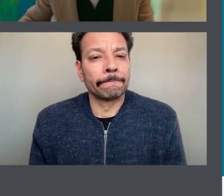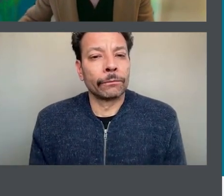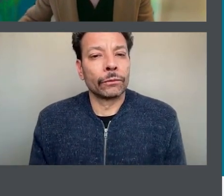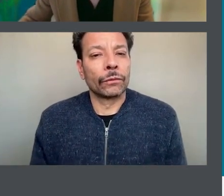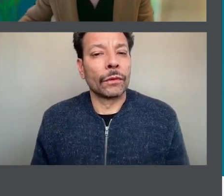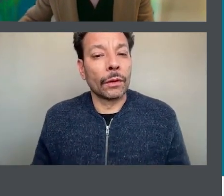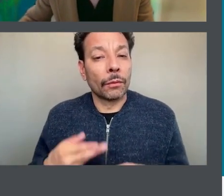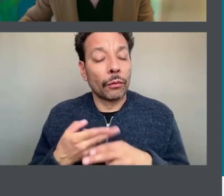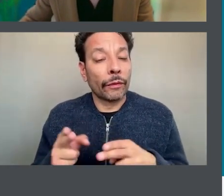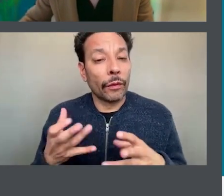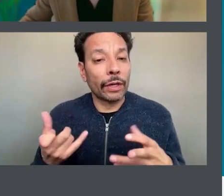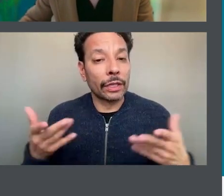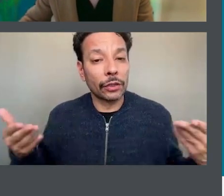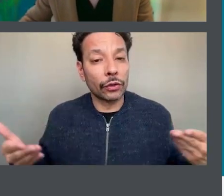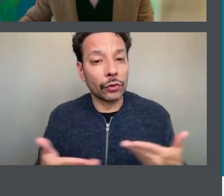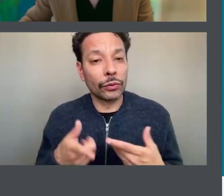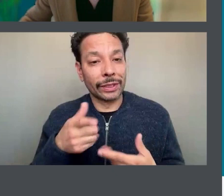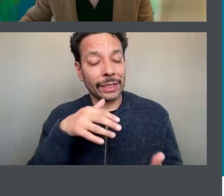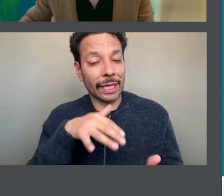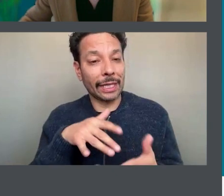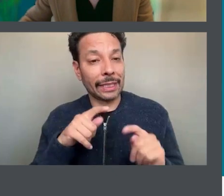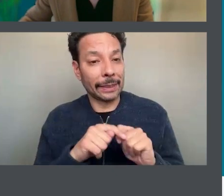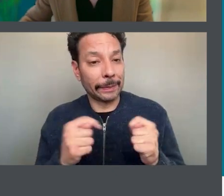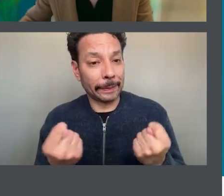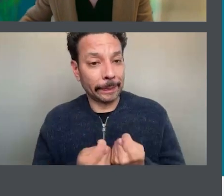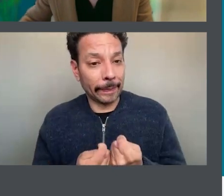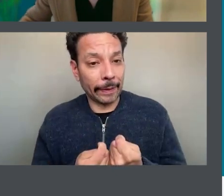Wanted to briefly introduce our study team.